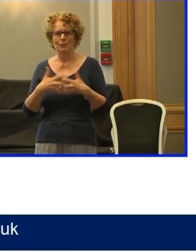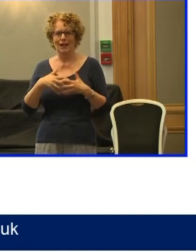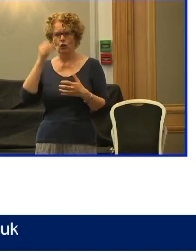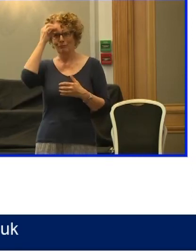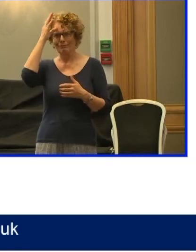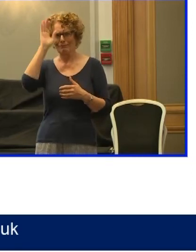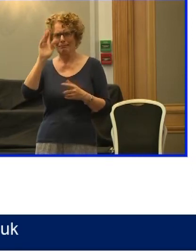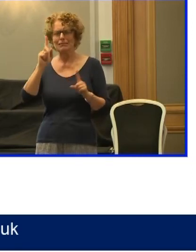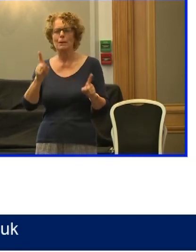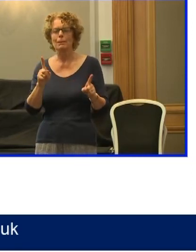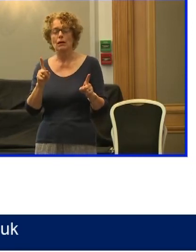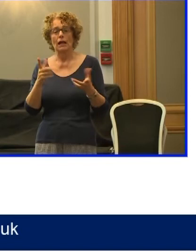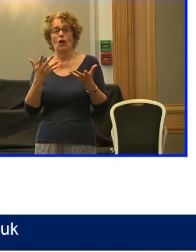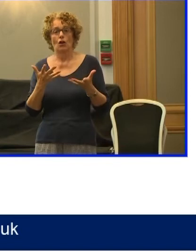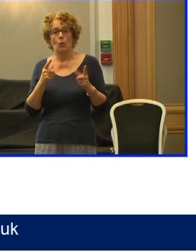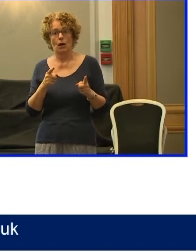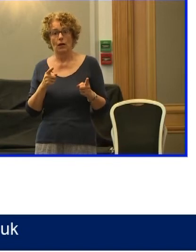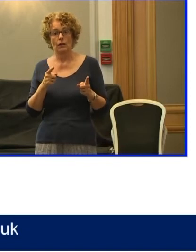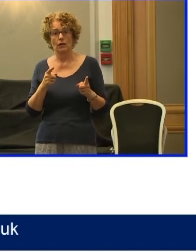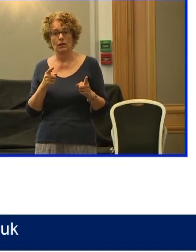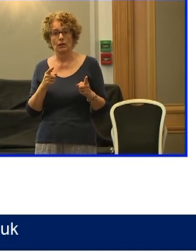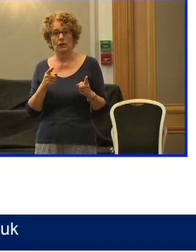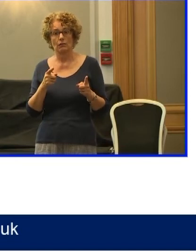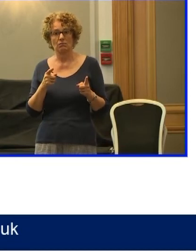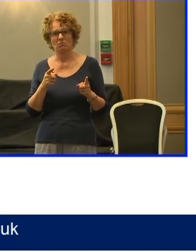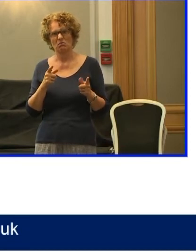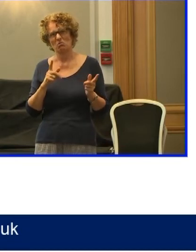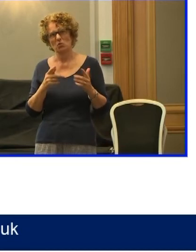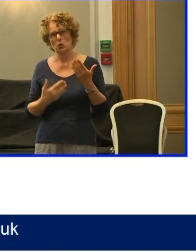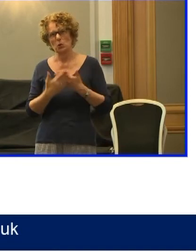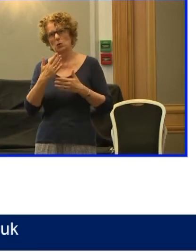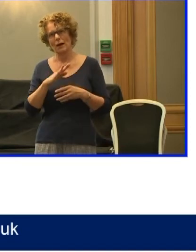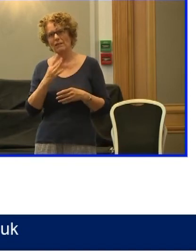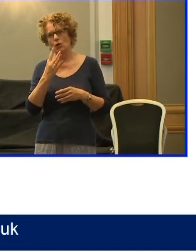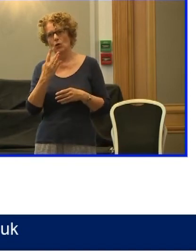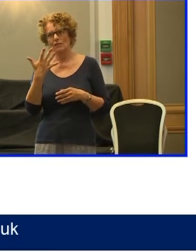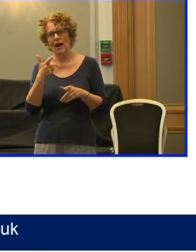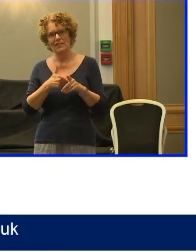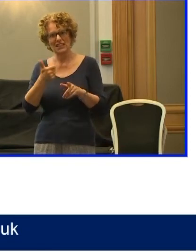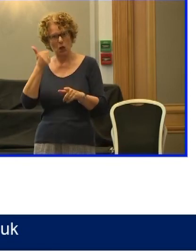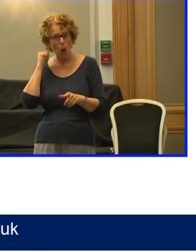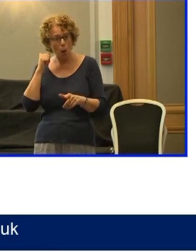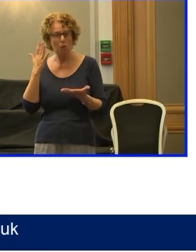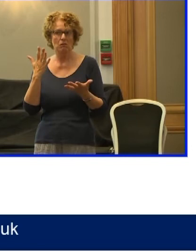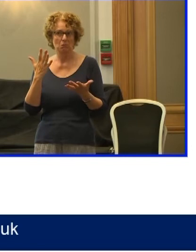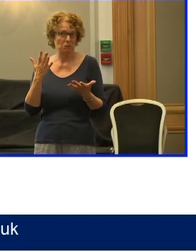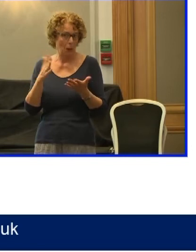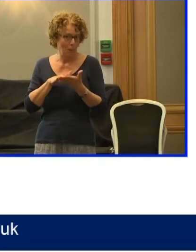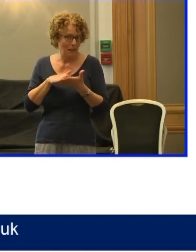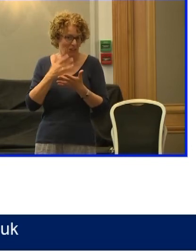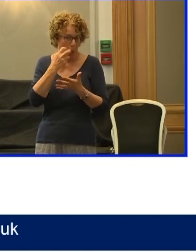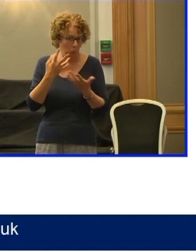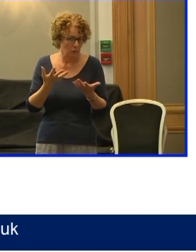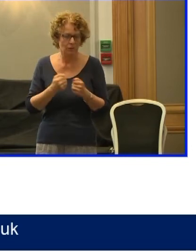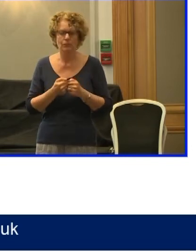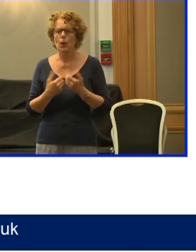staff will tell you, but our current one changed when we changed our brand about 4 or 5 years ago, and I believe that's quite geriatric in web terms. But our